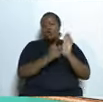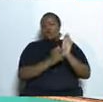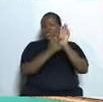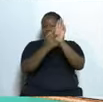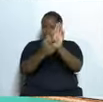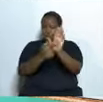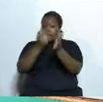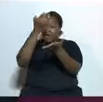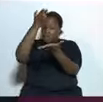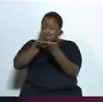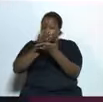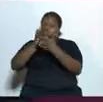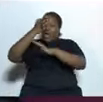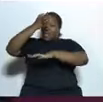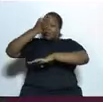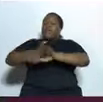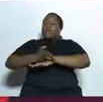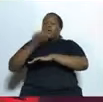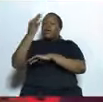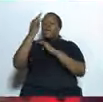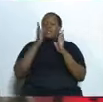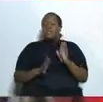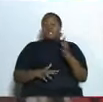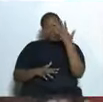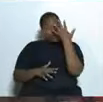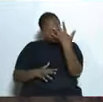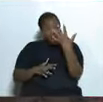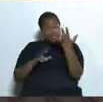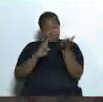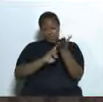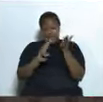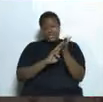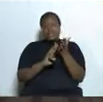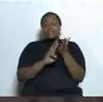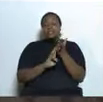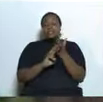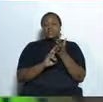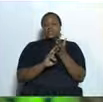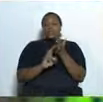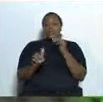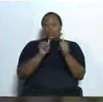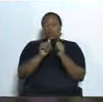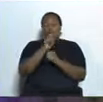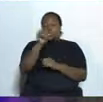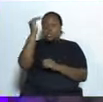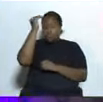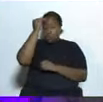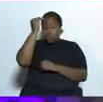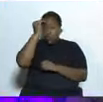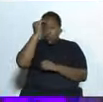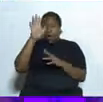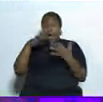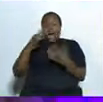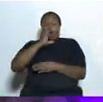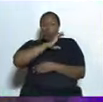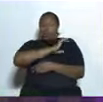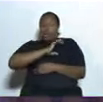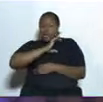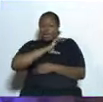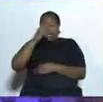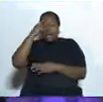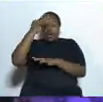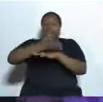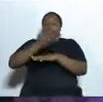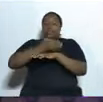genuine from the counterfeit. 5 tests. 5 identifying characteristics of a cult. You can